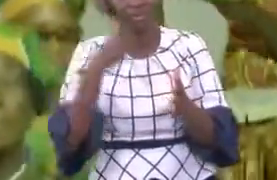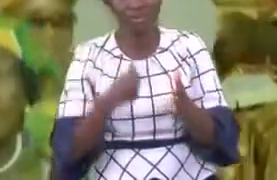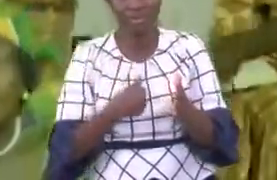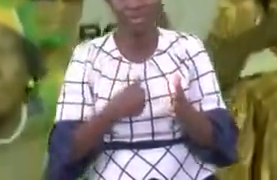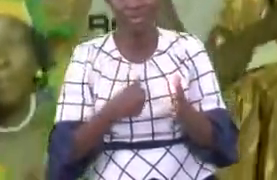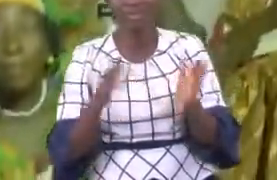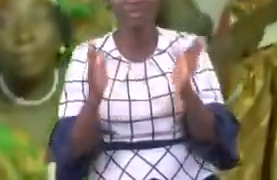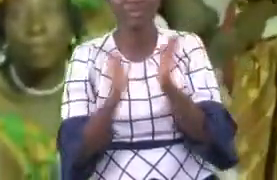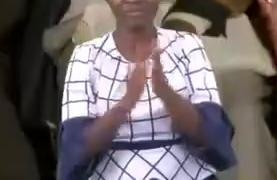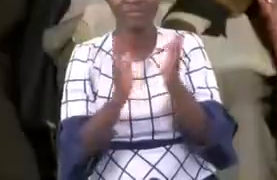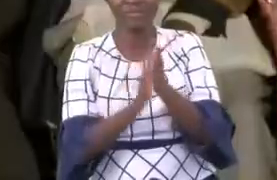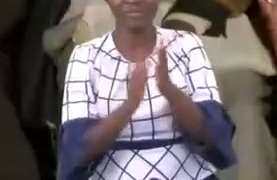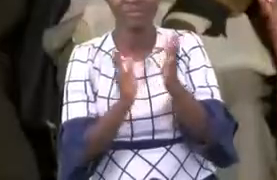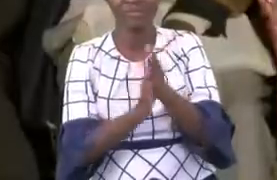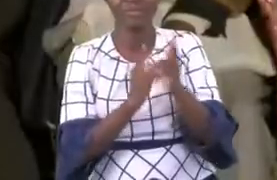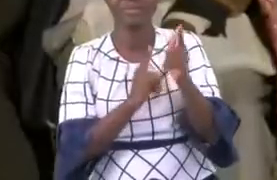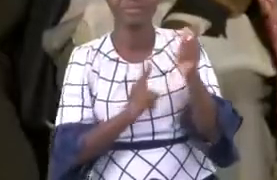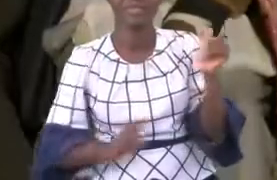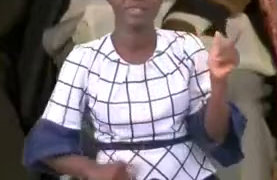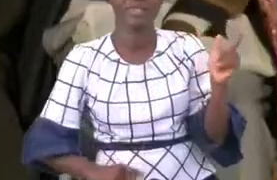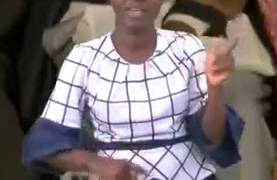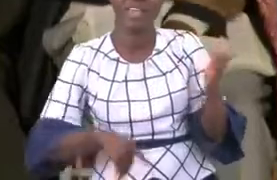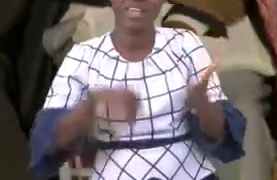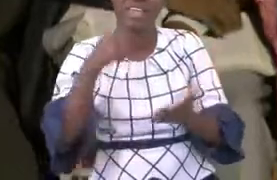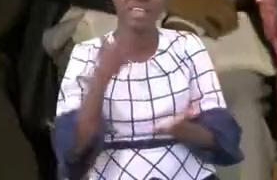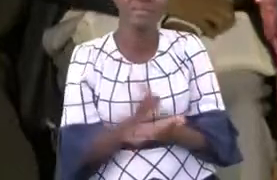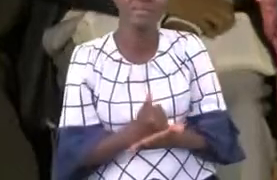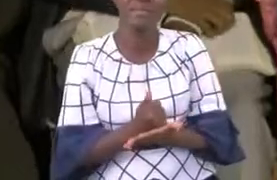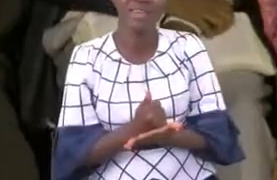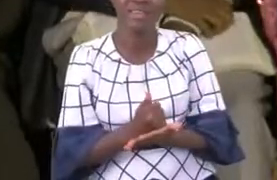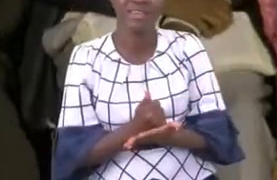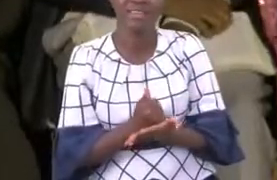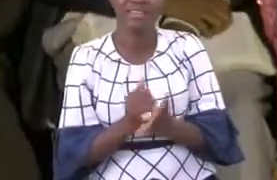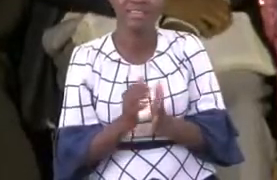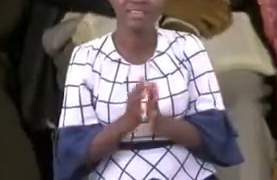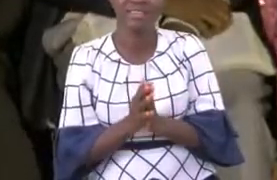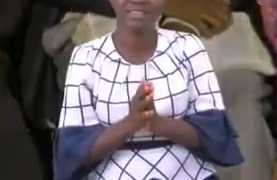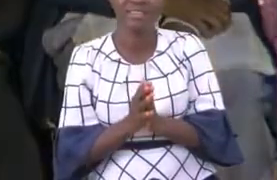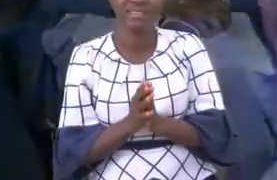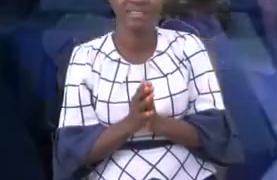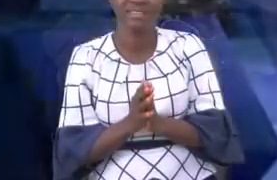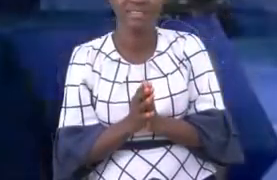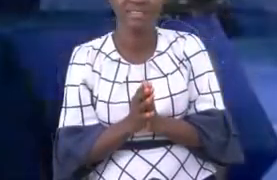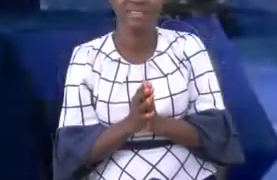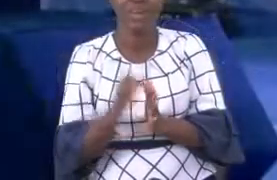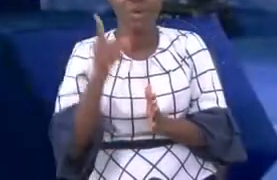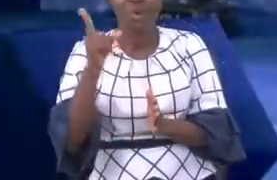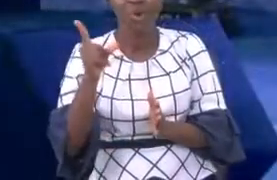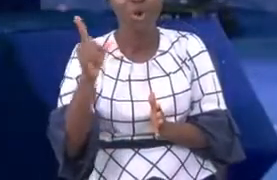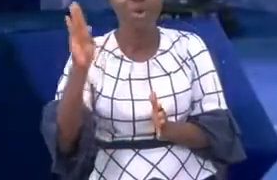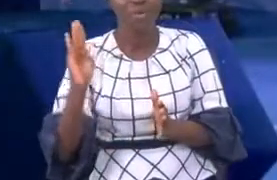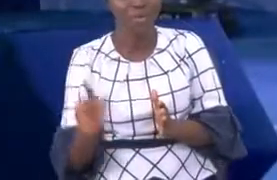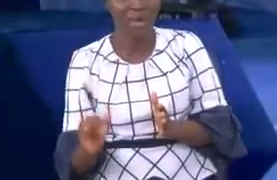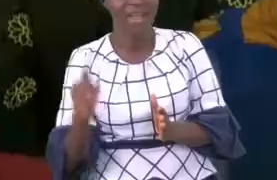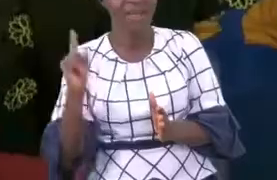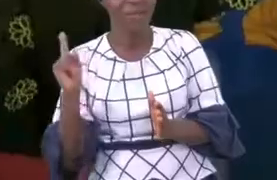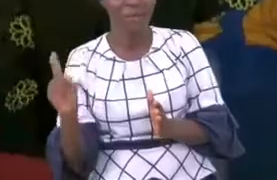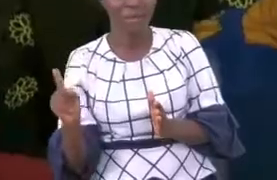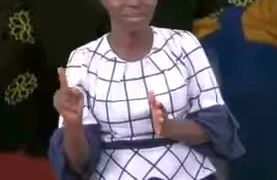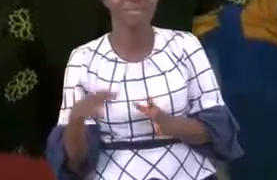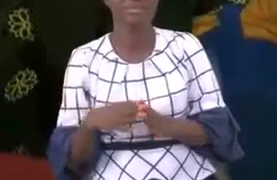Amen. One by one. See now, one